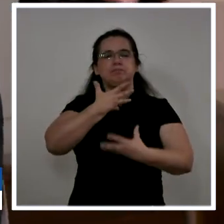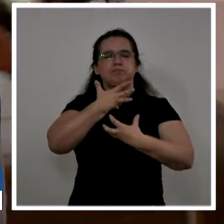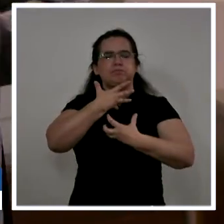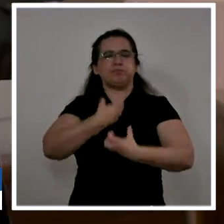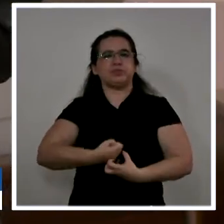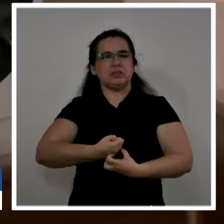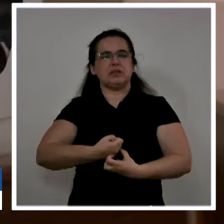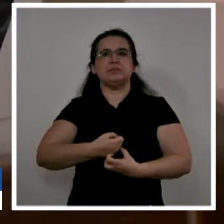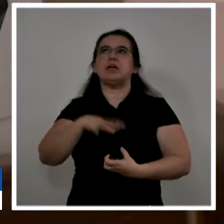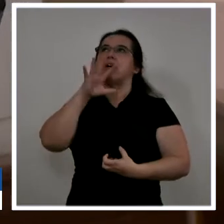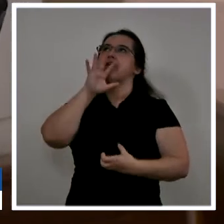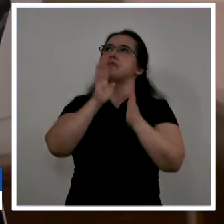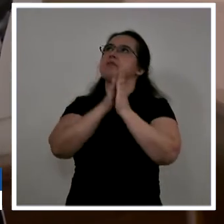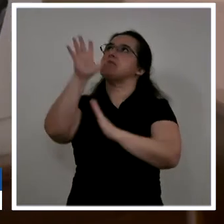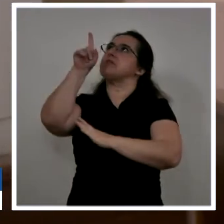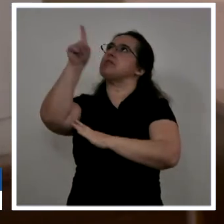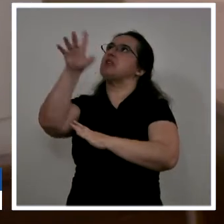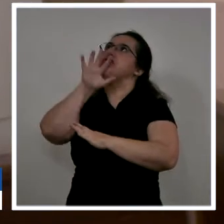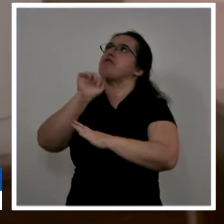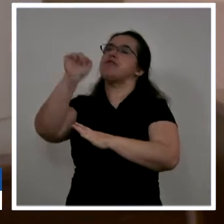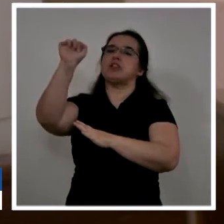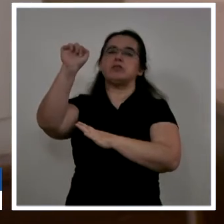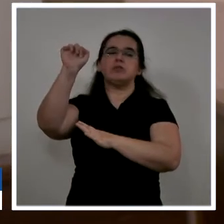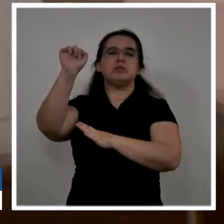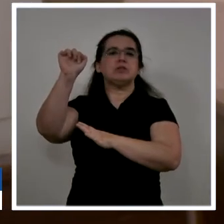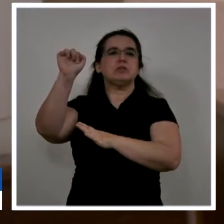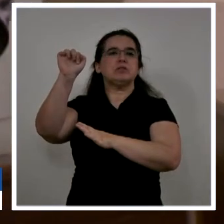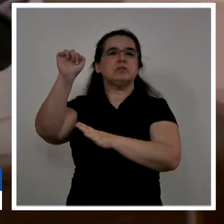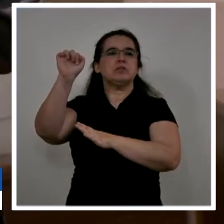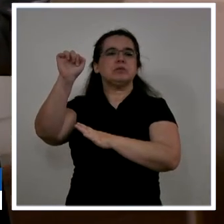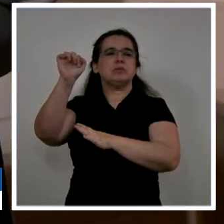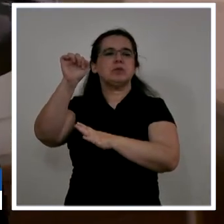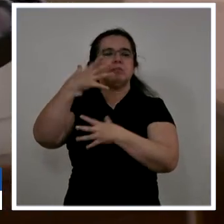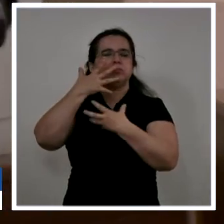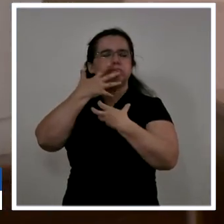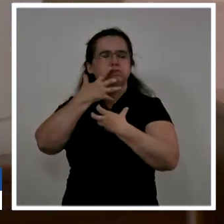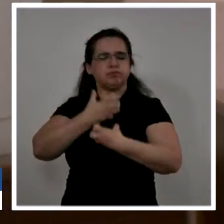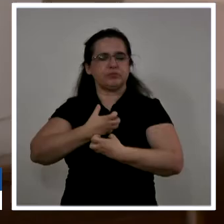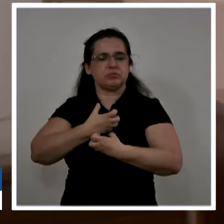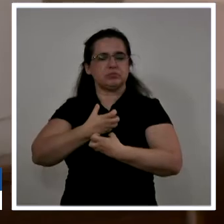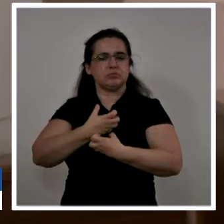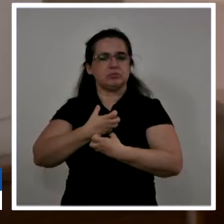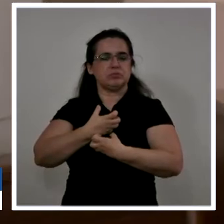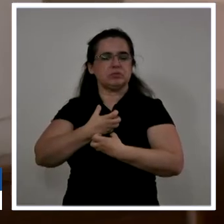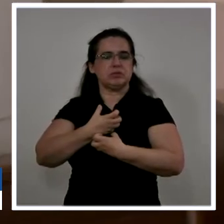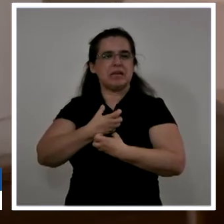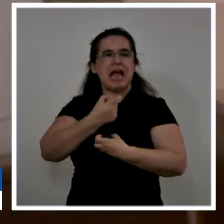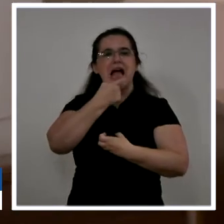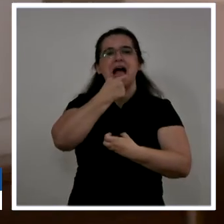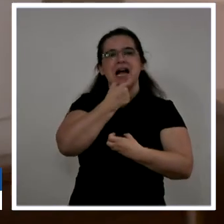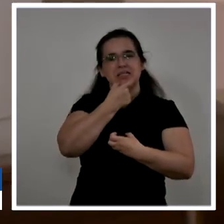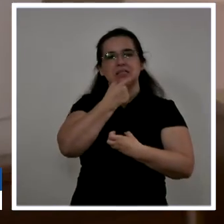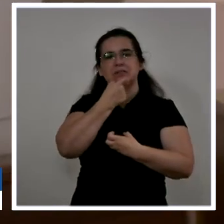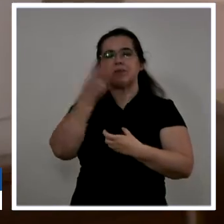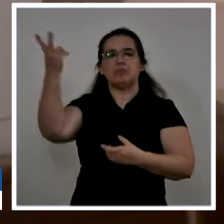infinita para o Filho de Deus. To take man's nature, even when Adam stood in his innocence in Eden. Assumir a